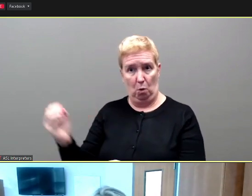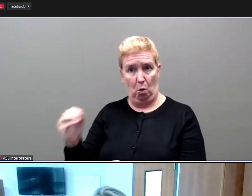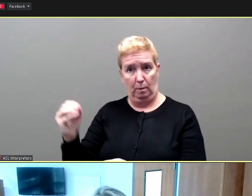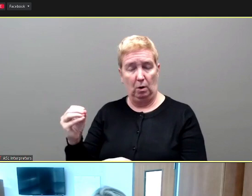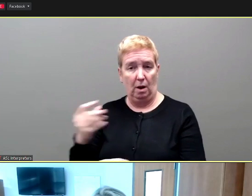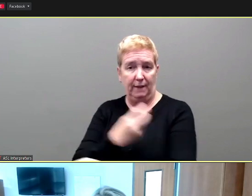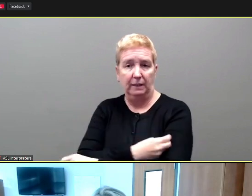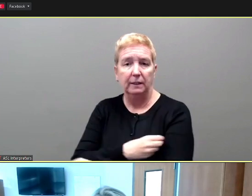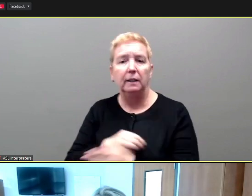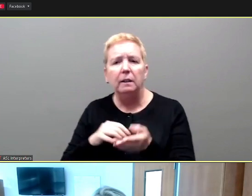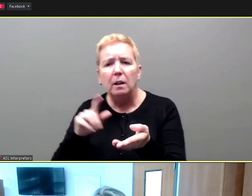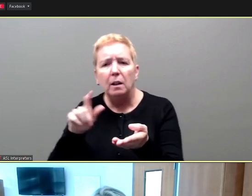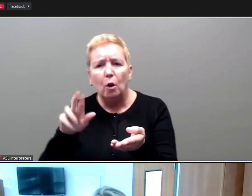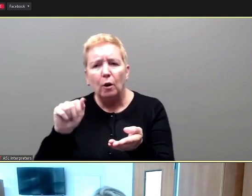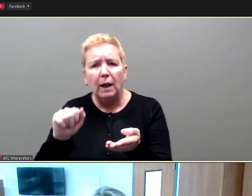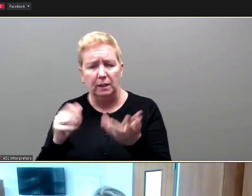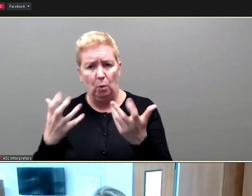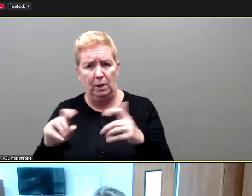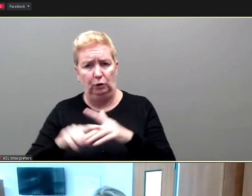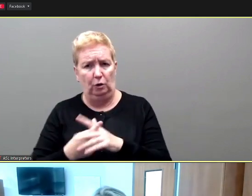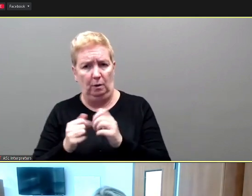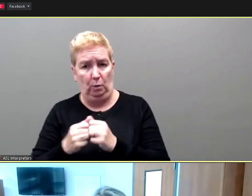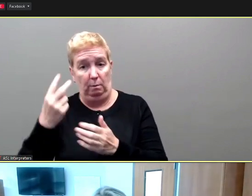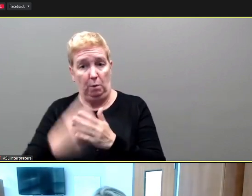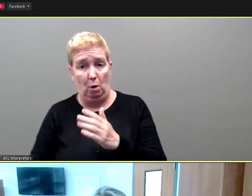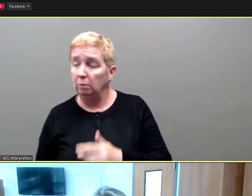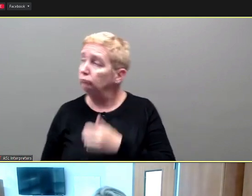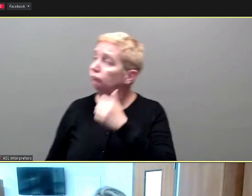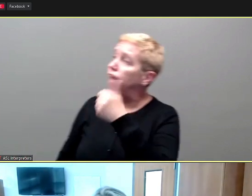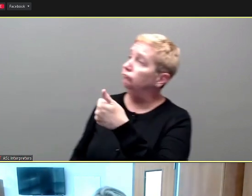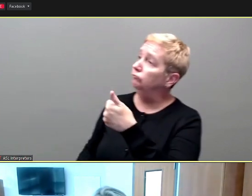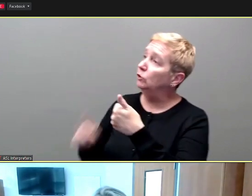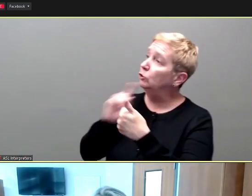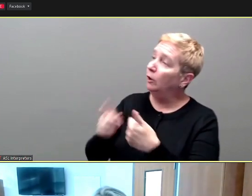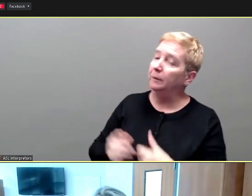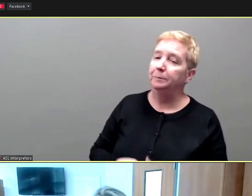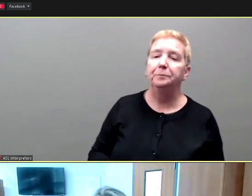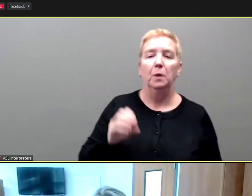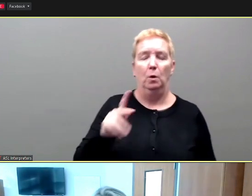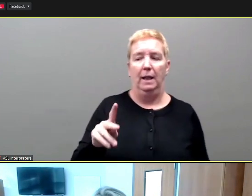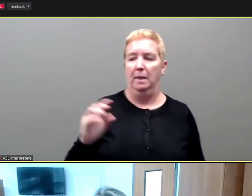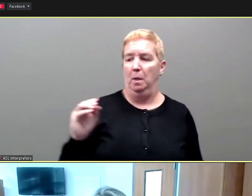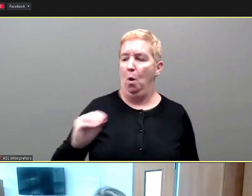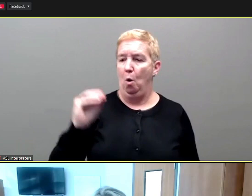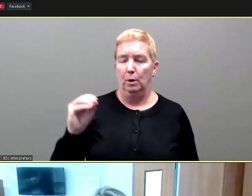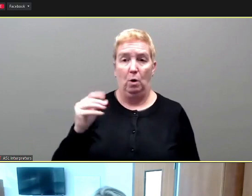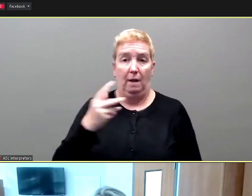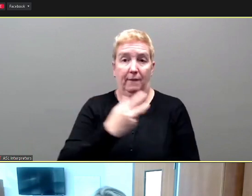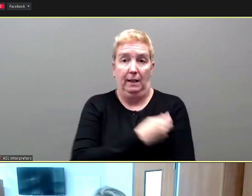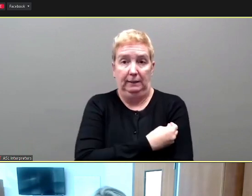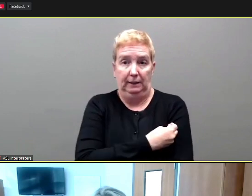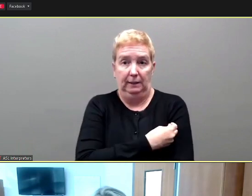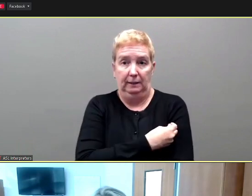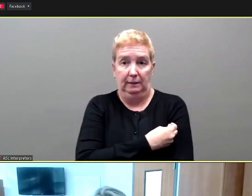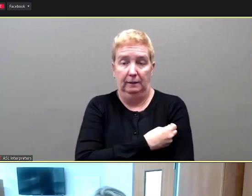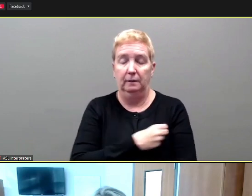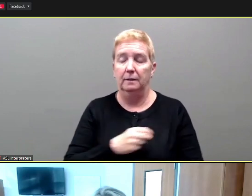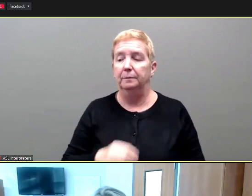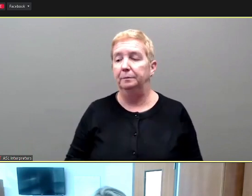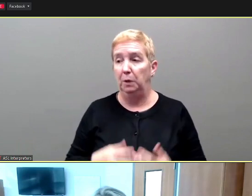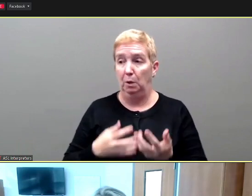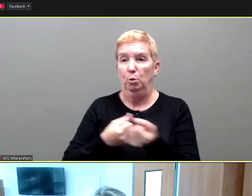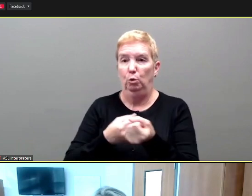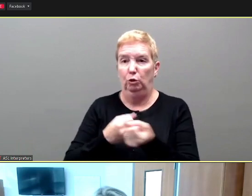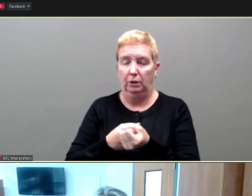Laura, do you want to start with both of those? Yeah, sure. So for the Omicron vaccine booster, we're